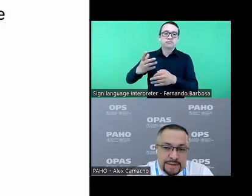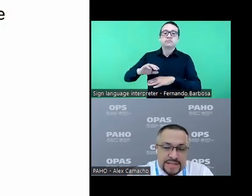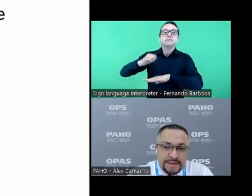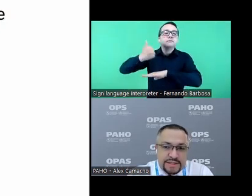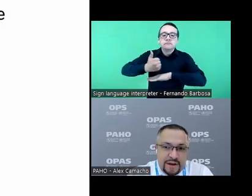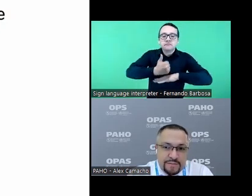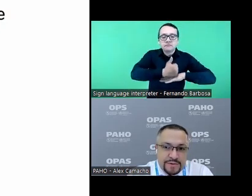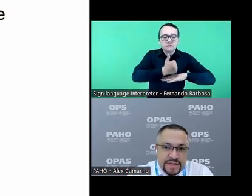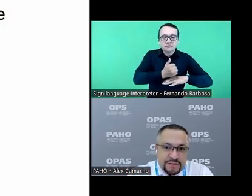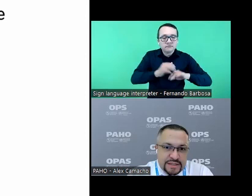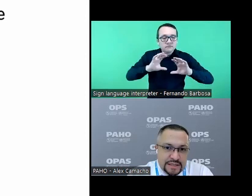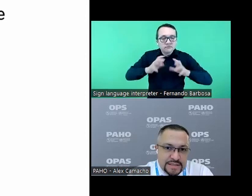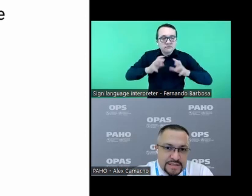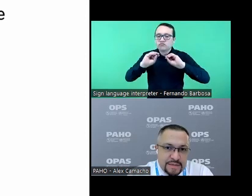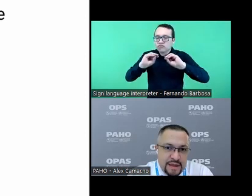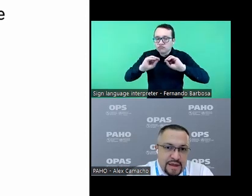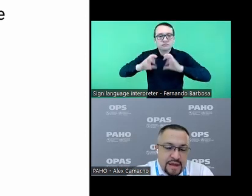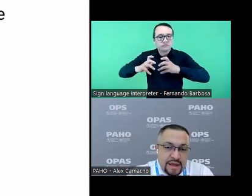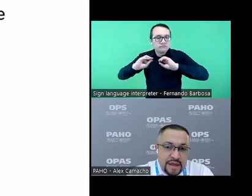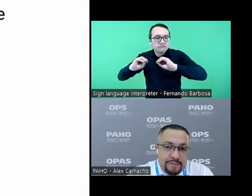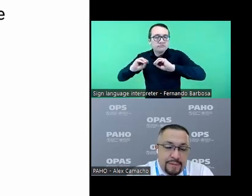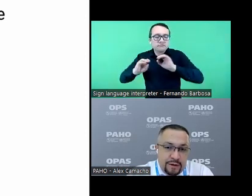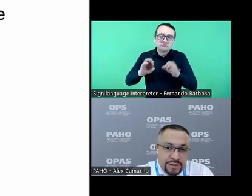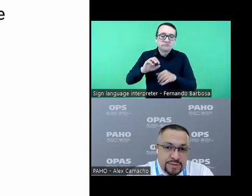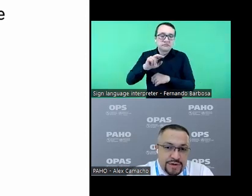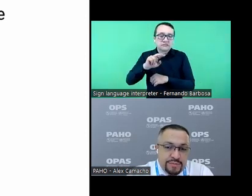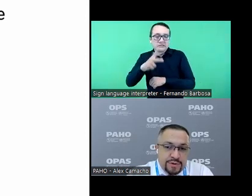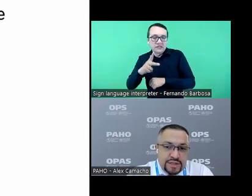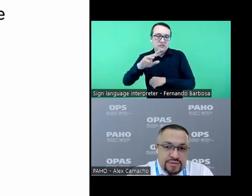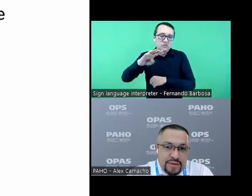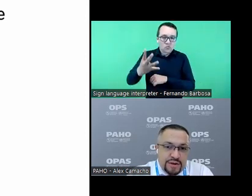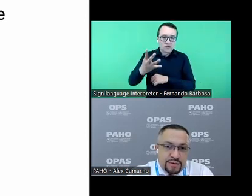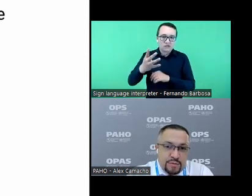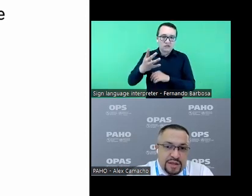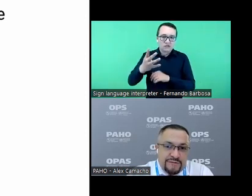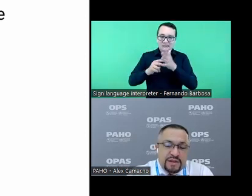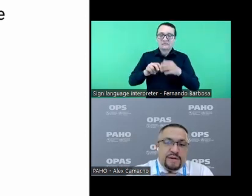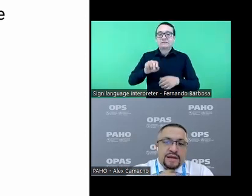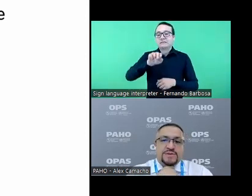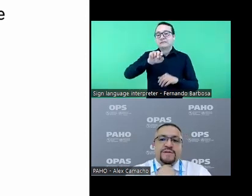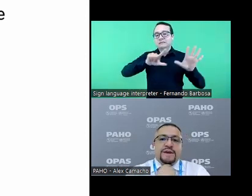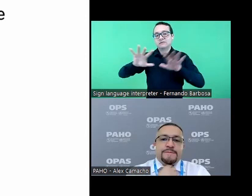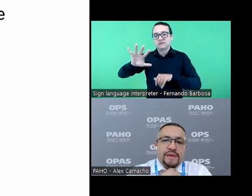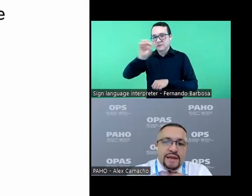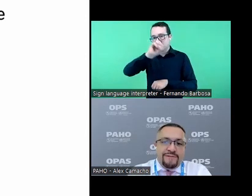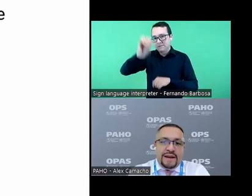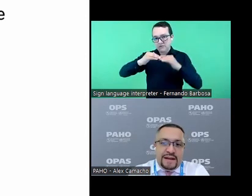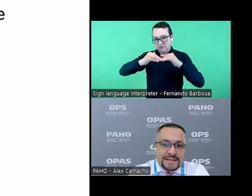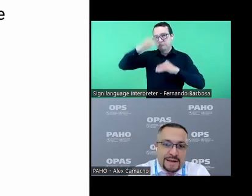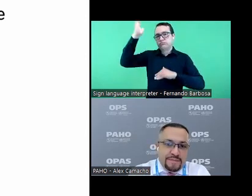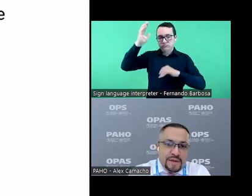means 75% of attendance. But also very important to remind you to complete a feedback survey